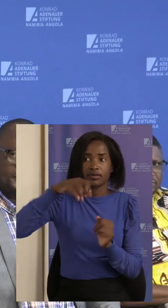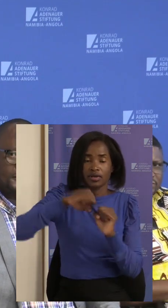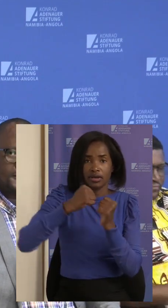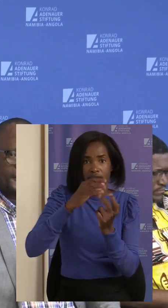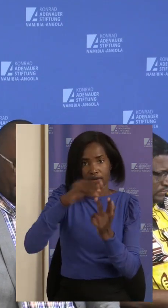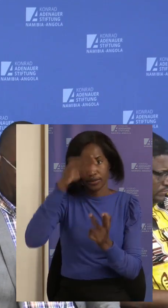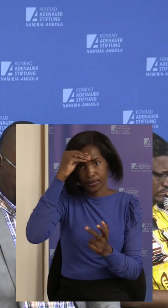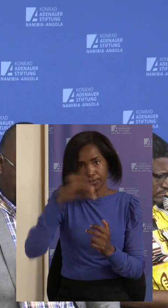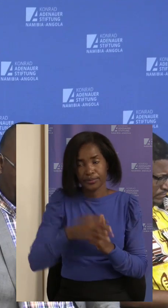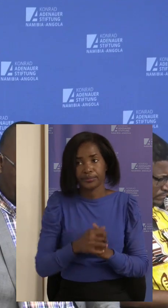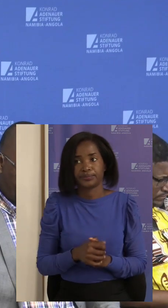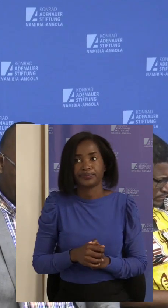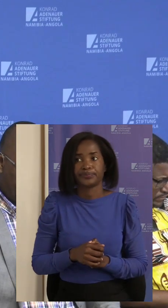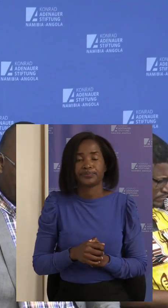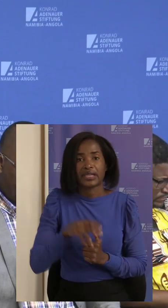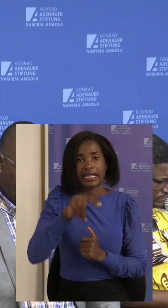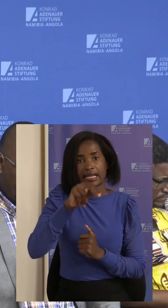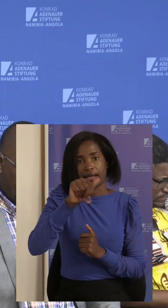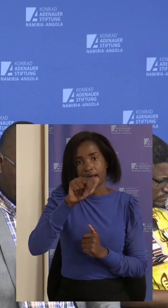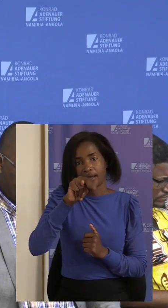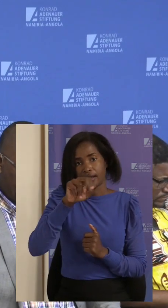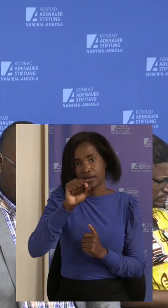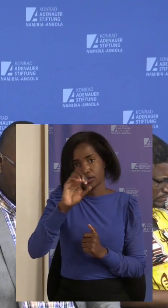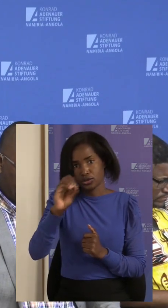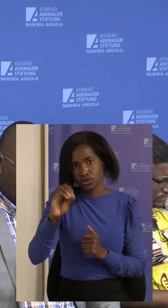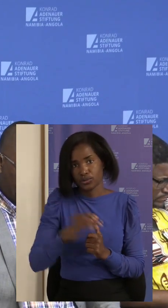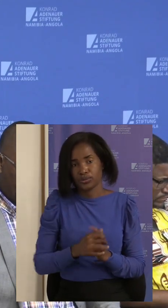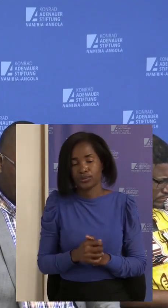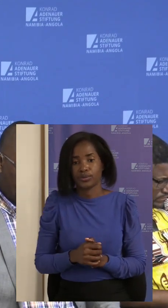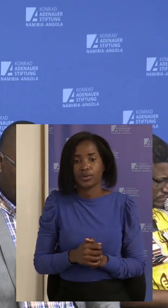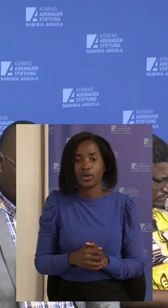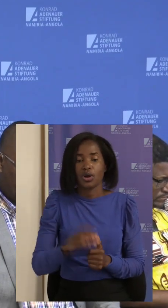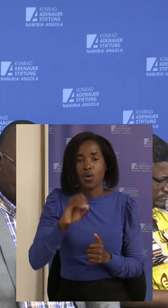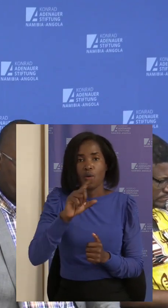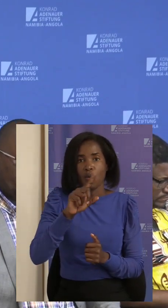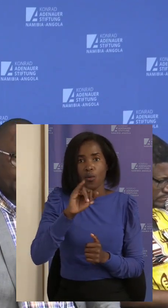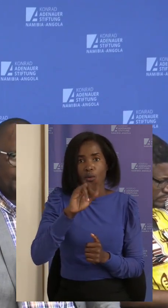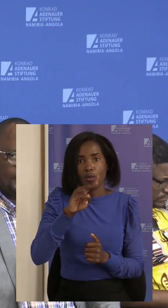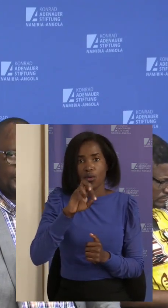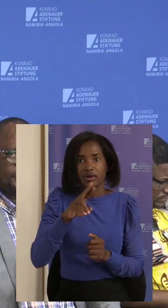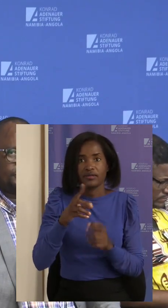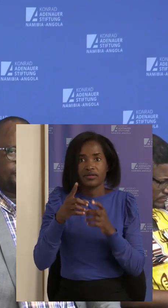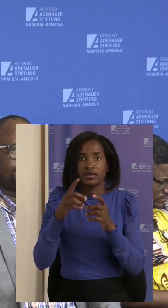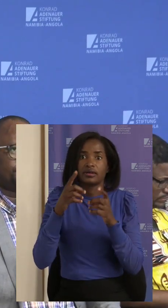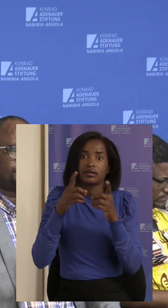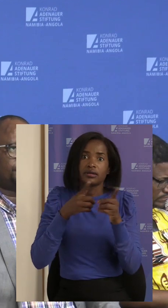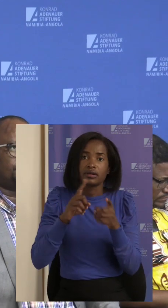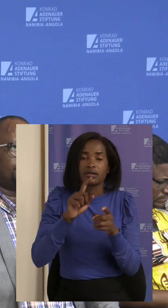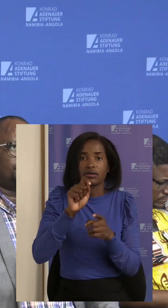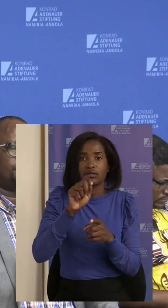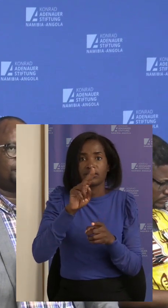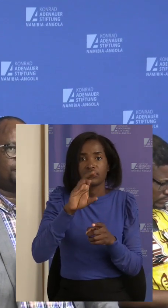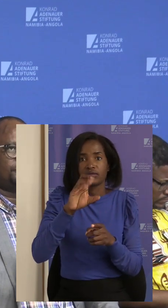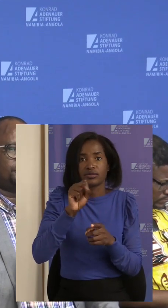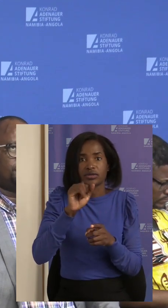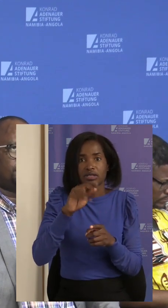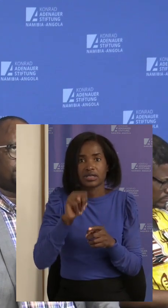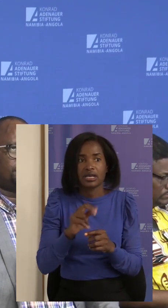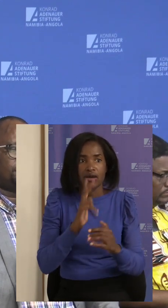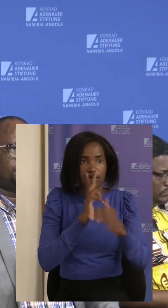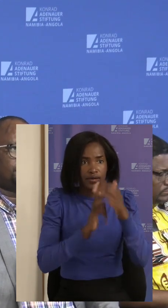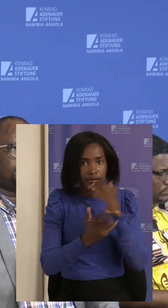Students Organization, NANSO. Mr. Cliff Oliver, Director of Taxine. Dear guests